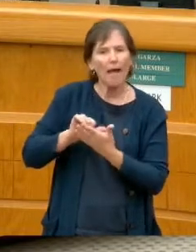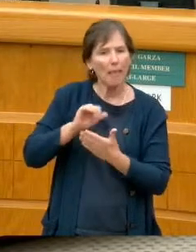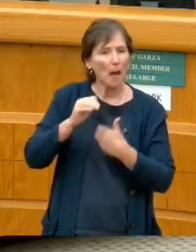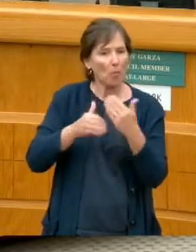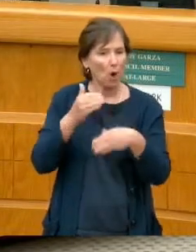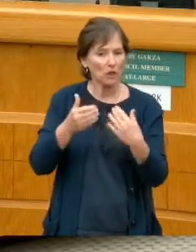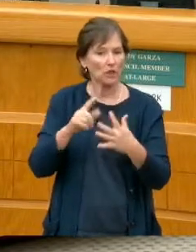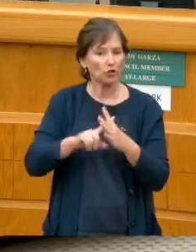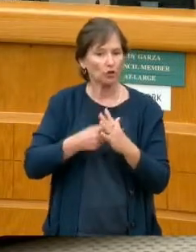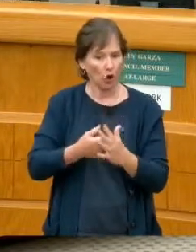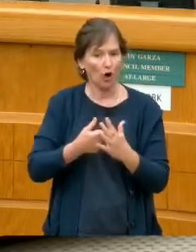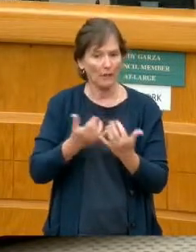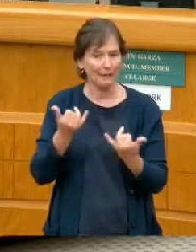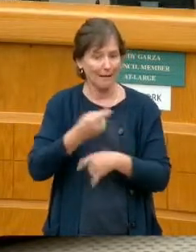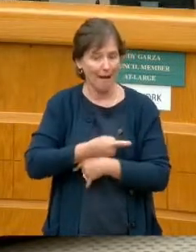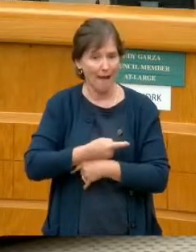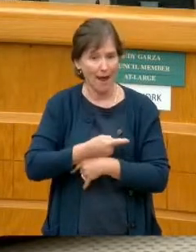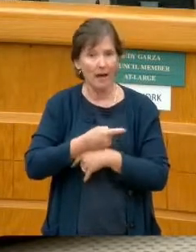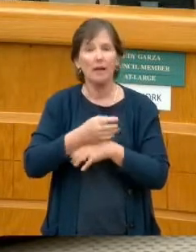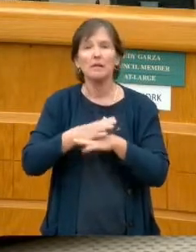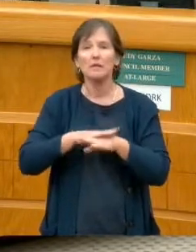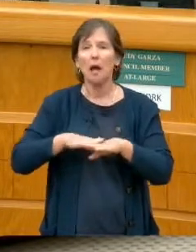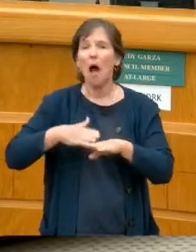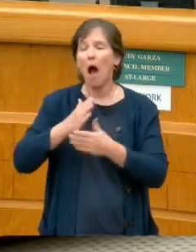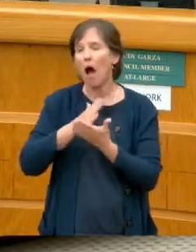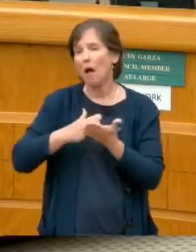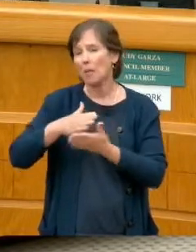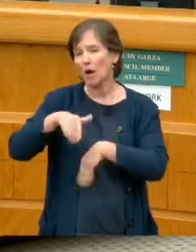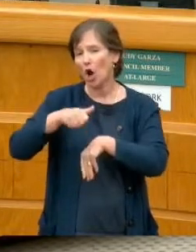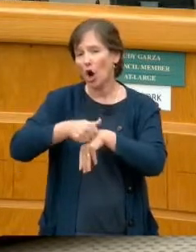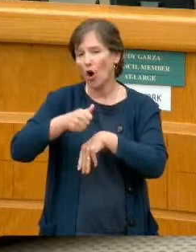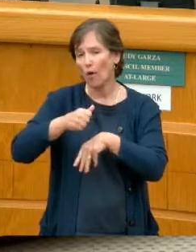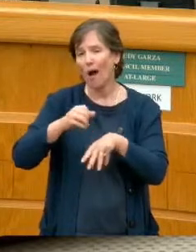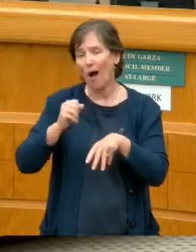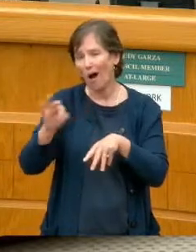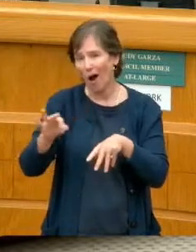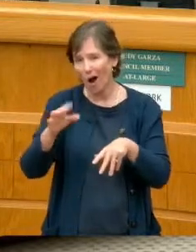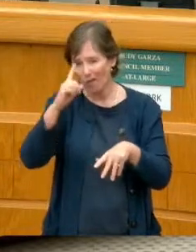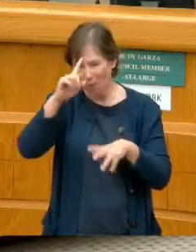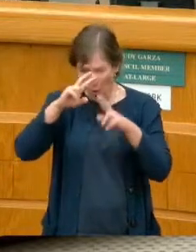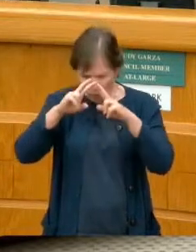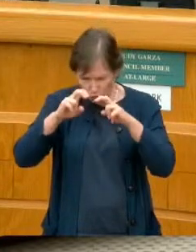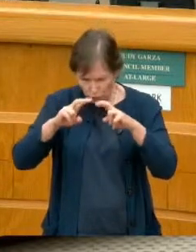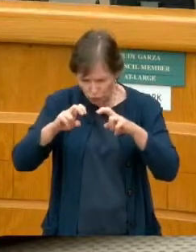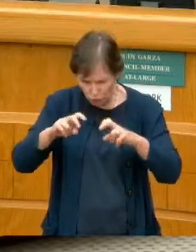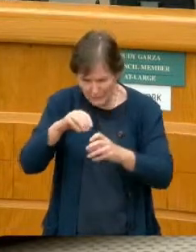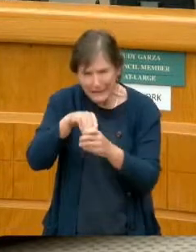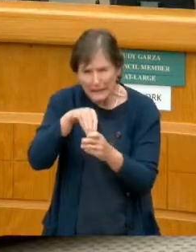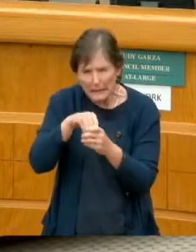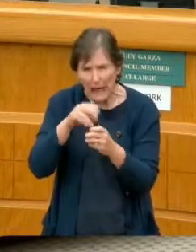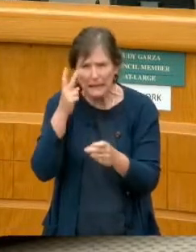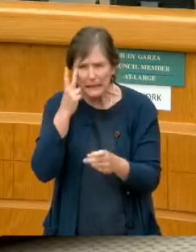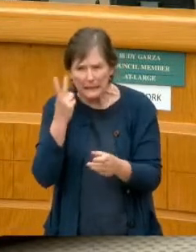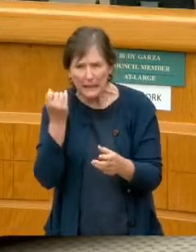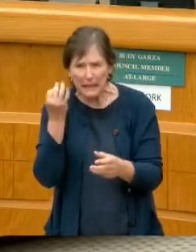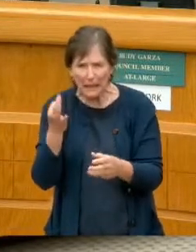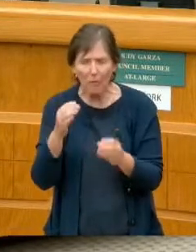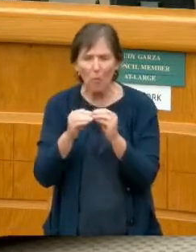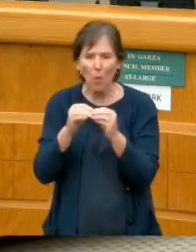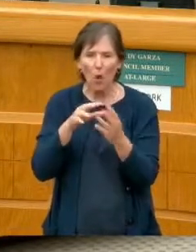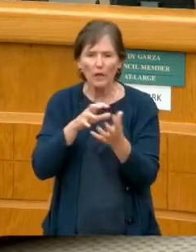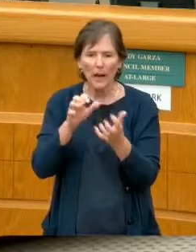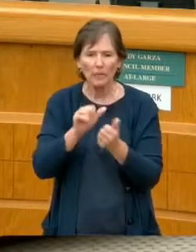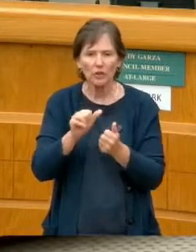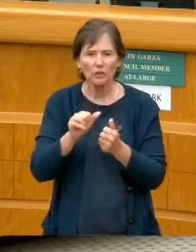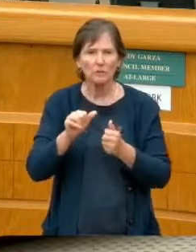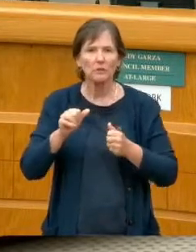and drones have also been at work collecting images, both from above and below the water, and including the underside of that